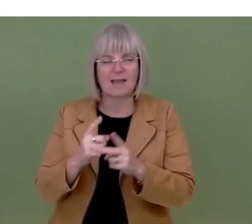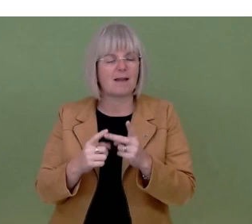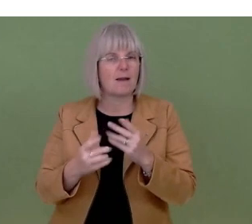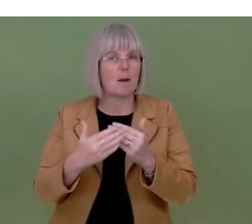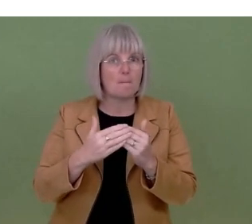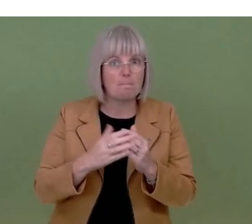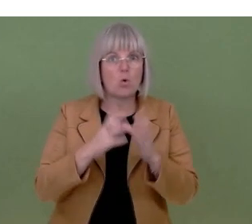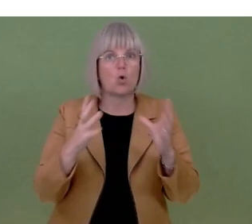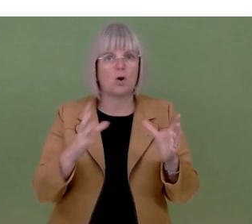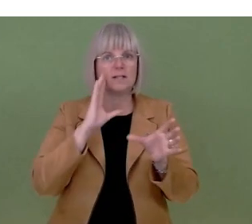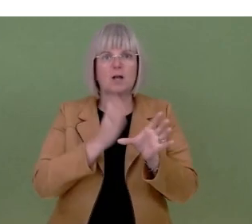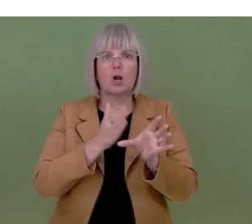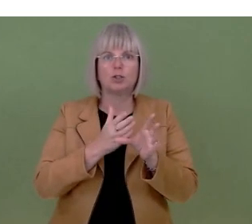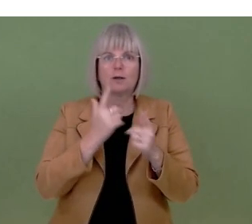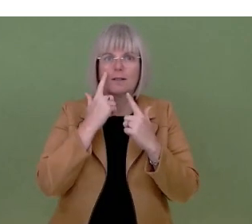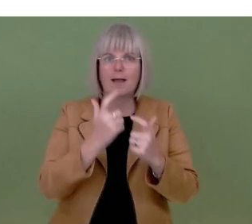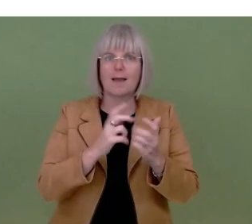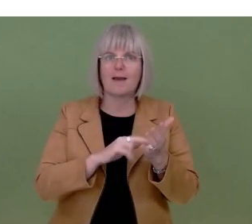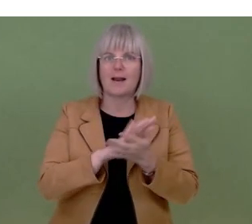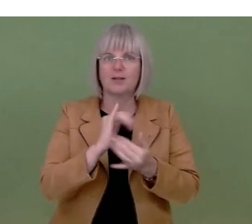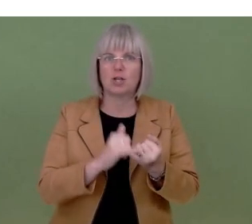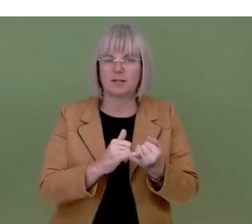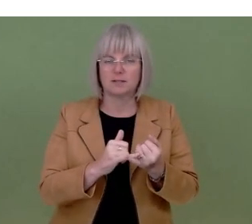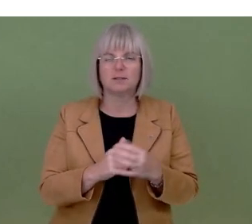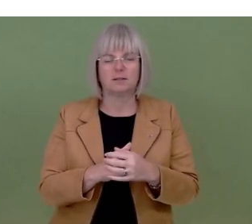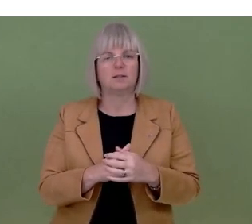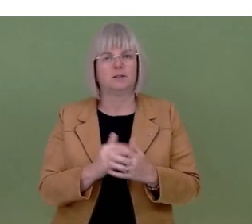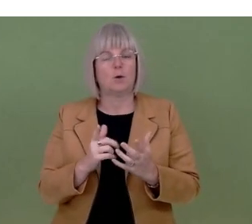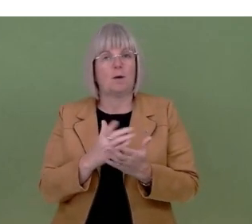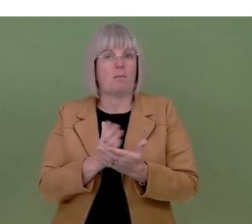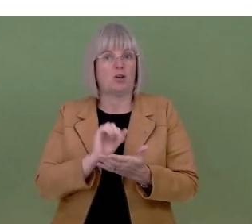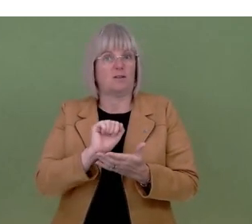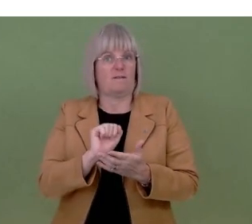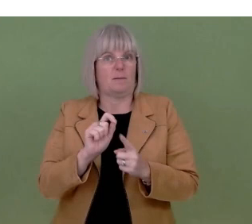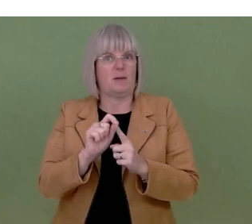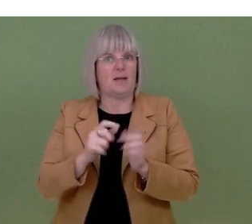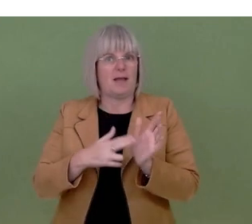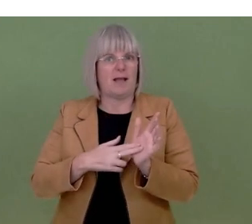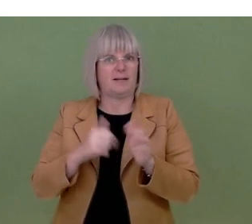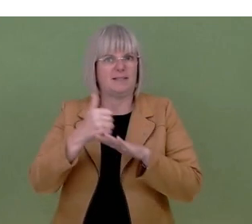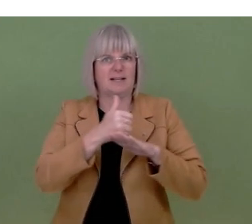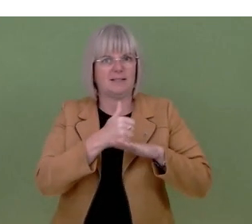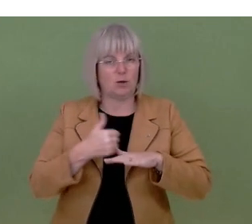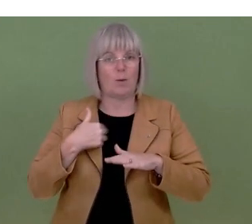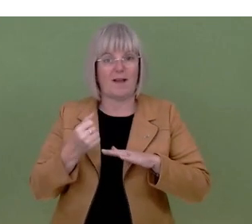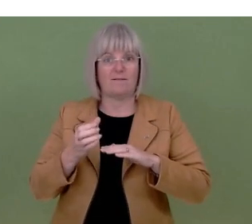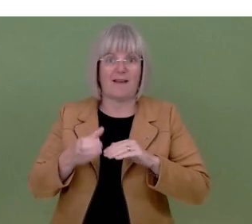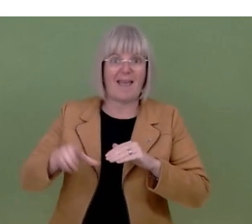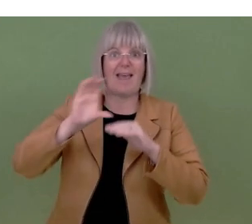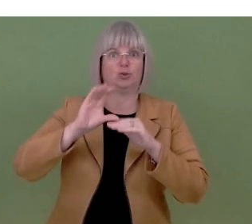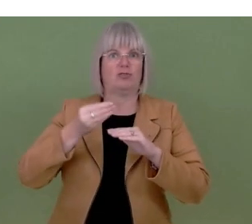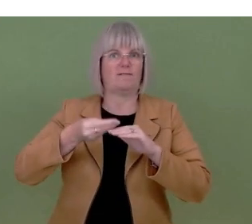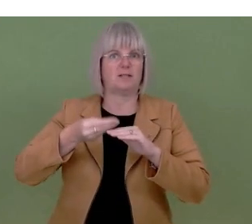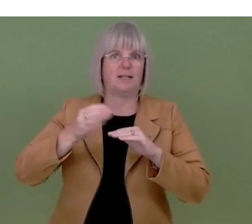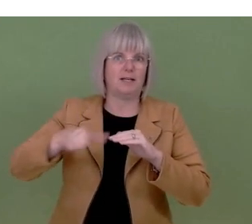NHS. And as part of that, we have in PCN settings additional funding in the form of additional reimbursement roles,